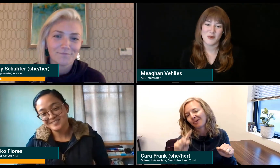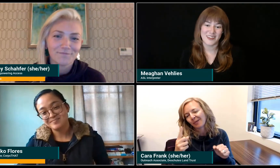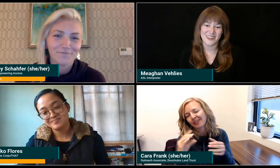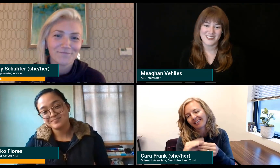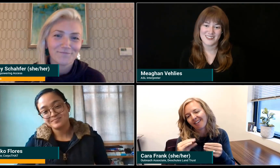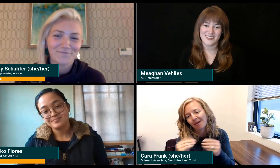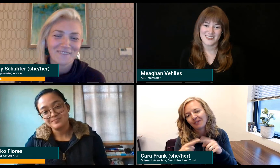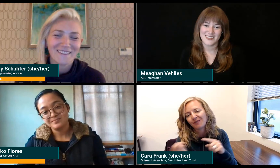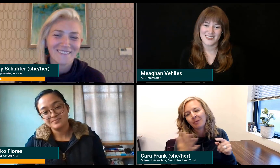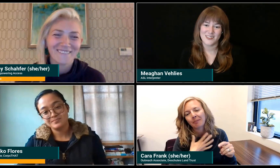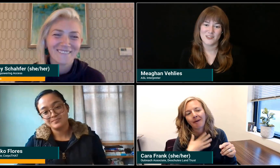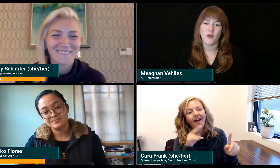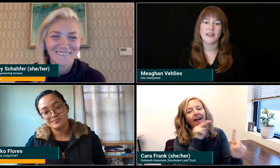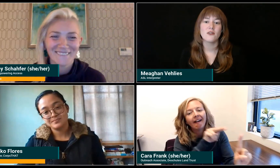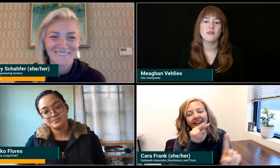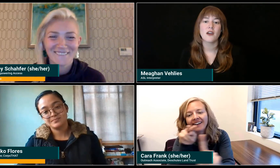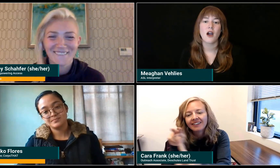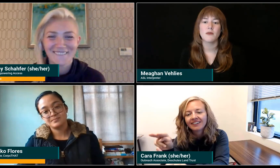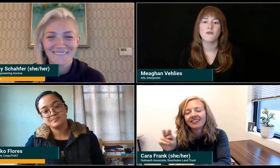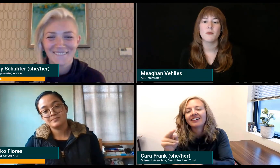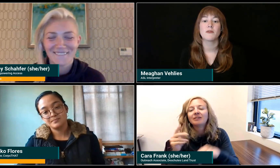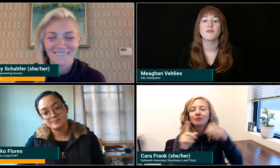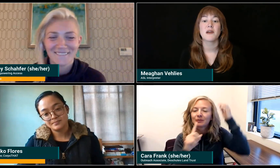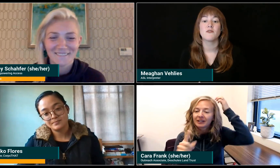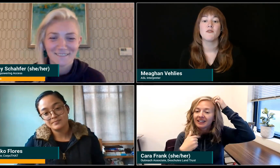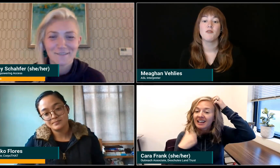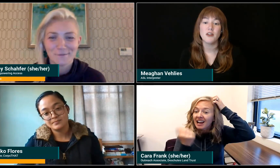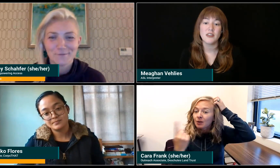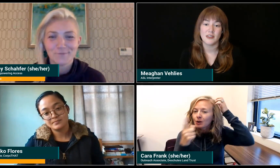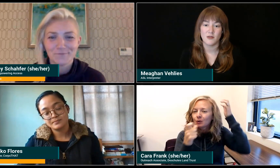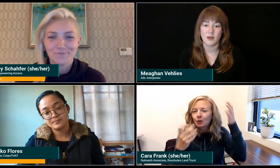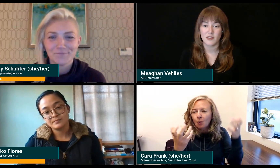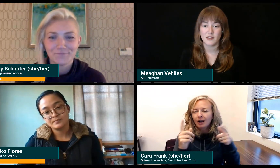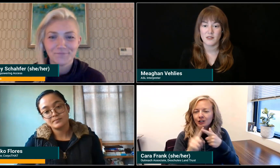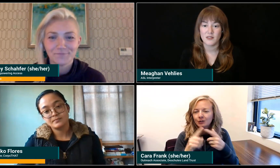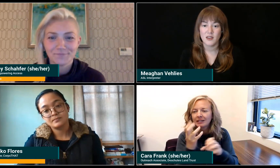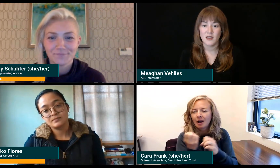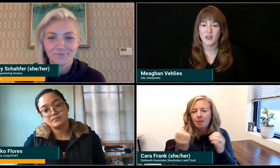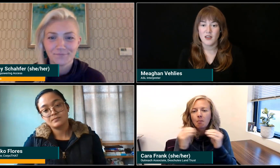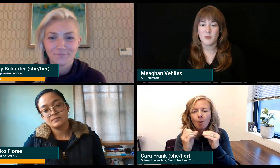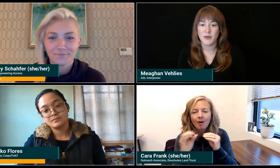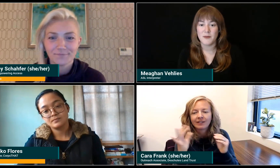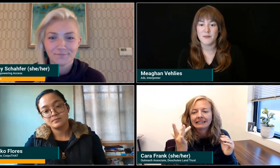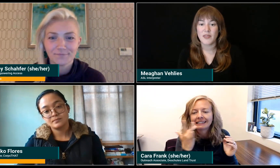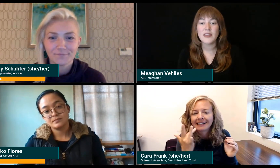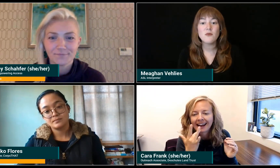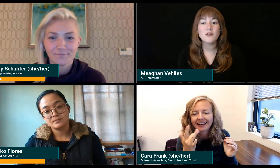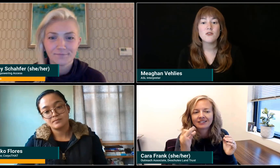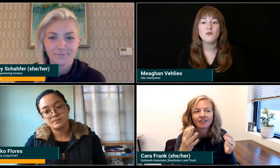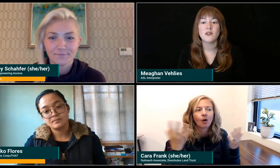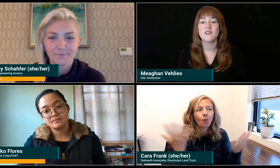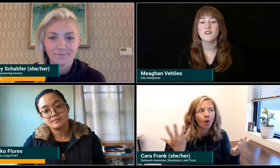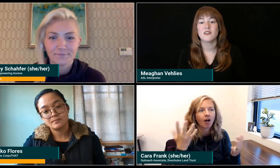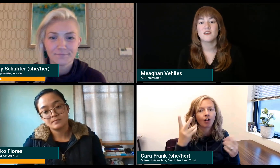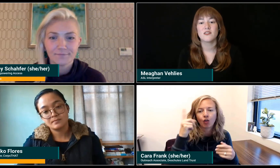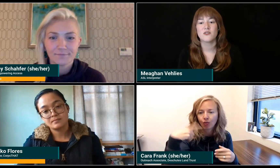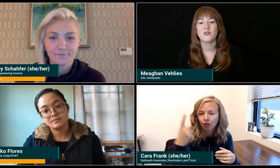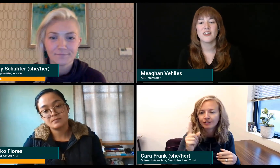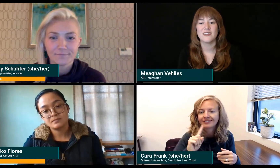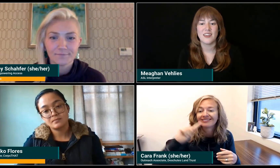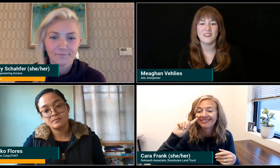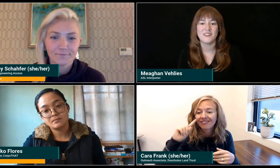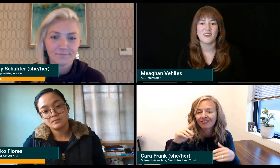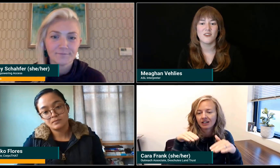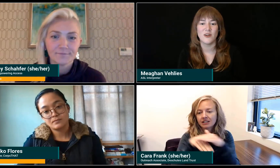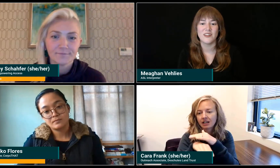designing a website, so I can only comment from my perspective of looking at websites. But anyone who wants to sort